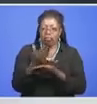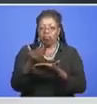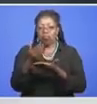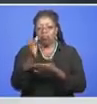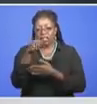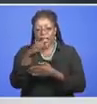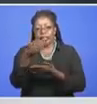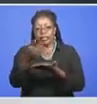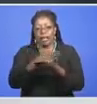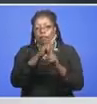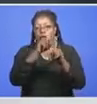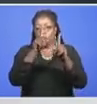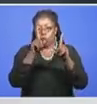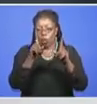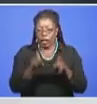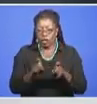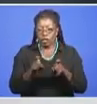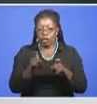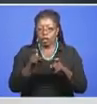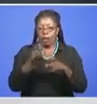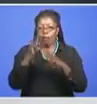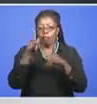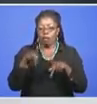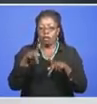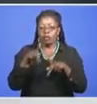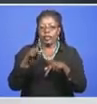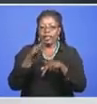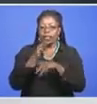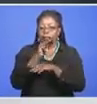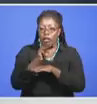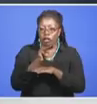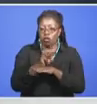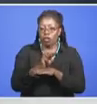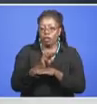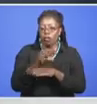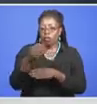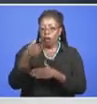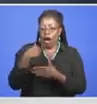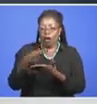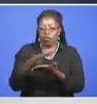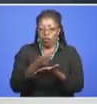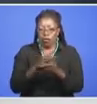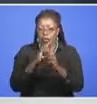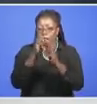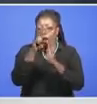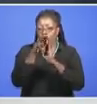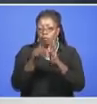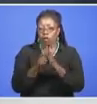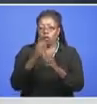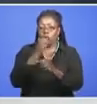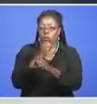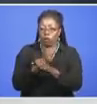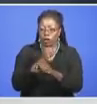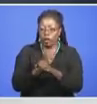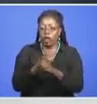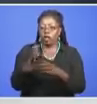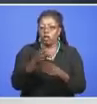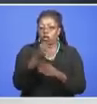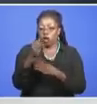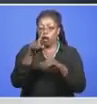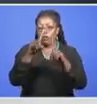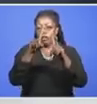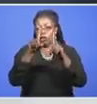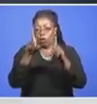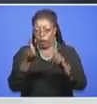questions. The persons within the ministry, within the Department of Inland Revenue, our own revenue department, have been working hard to address the specific questions